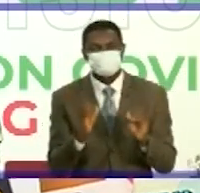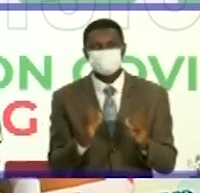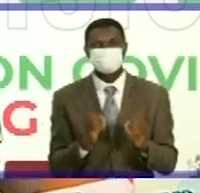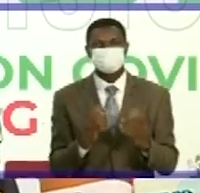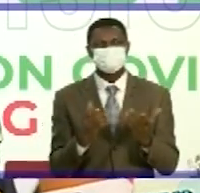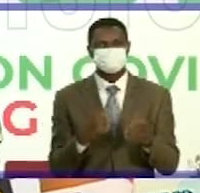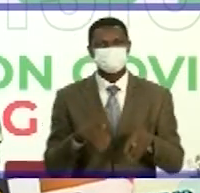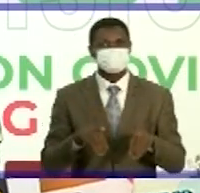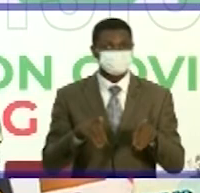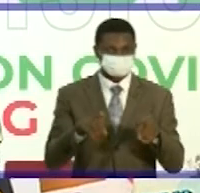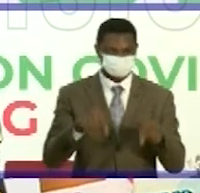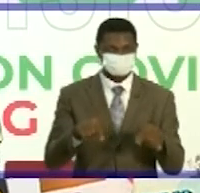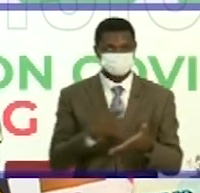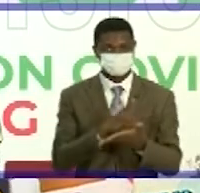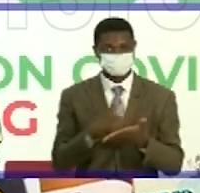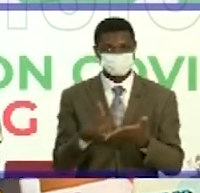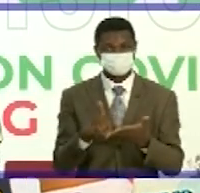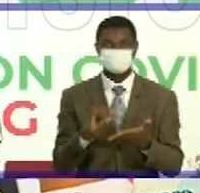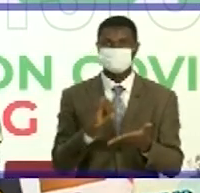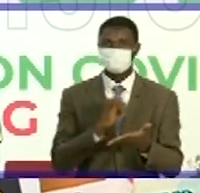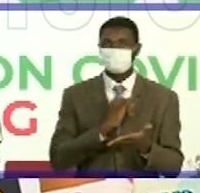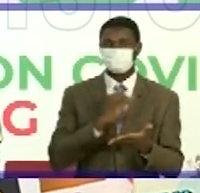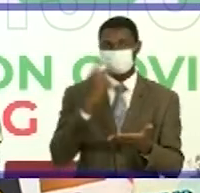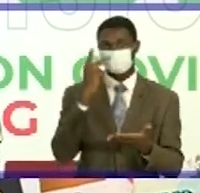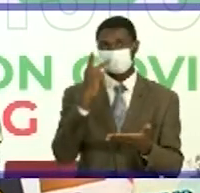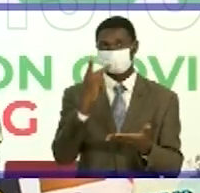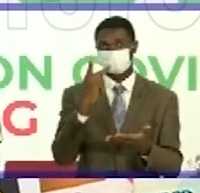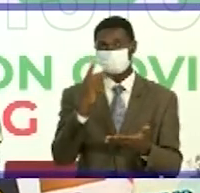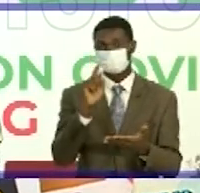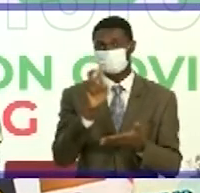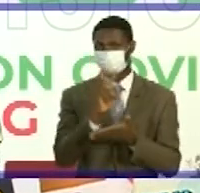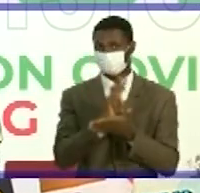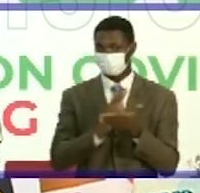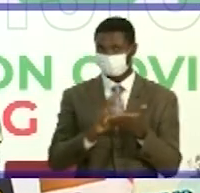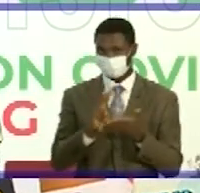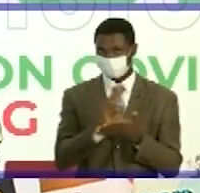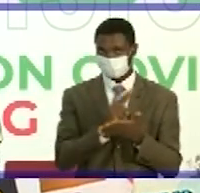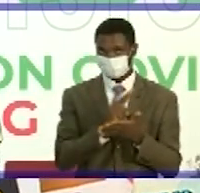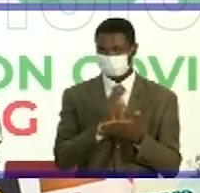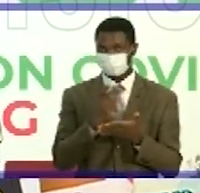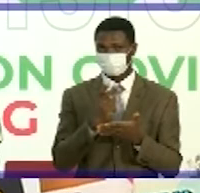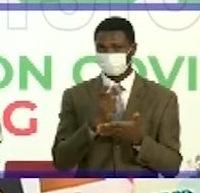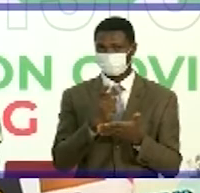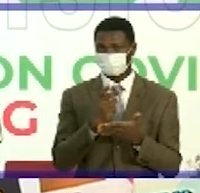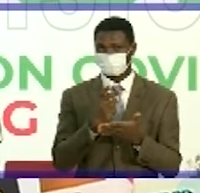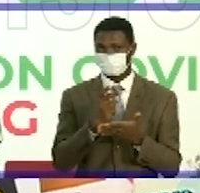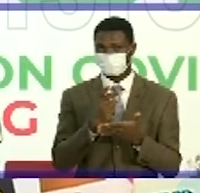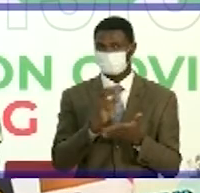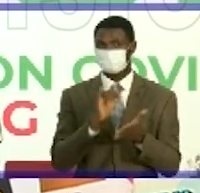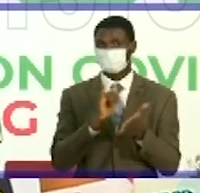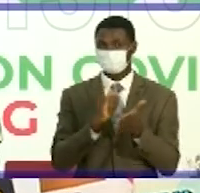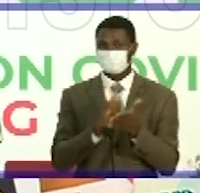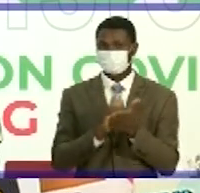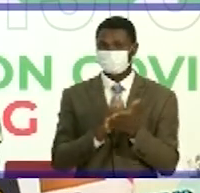During the week, I saw a clip, and I think I posted it on the platform of the PTF, which says that you take a